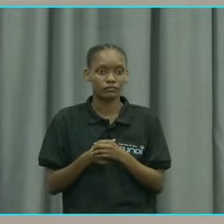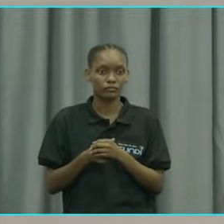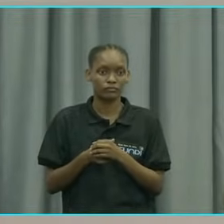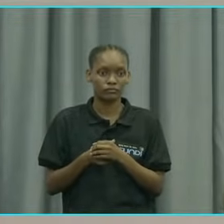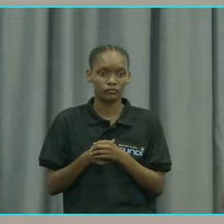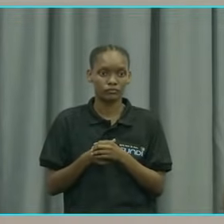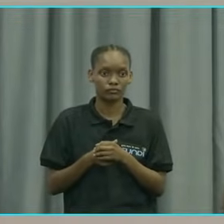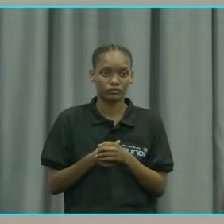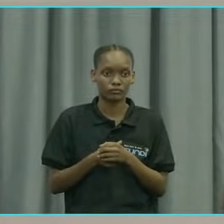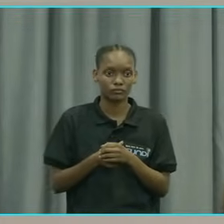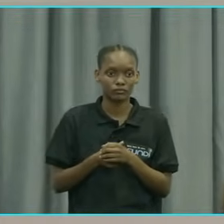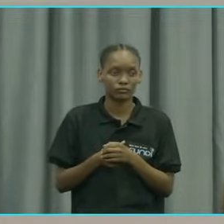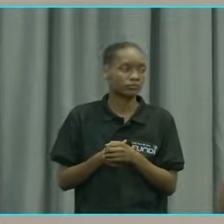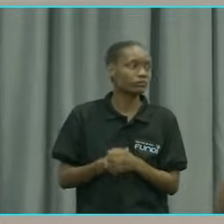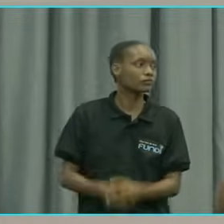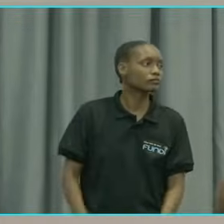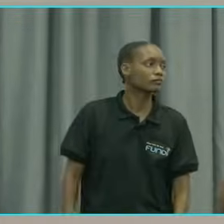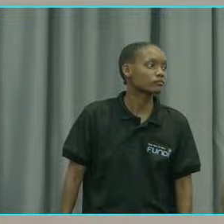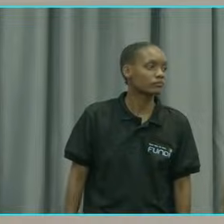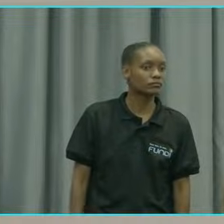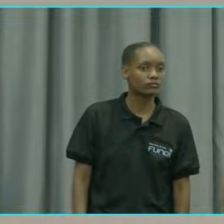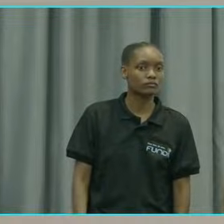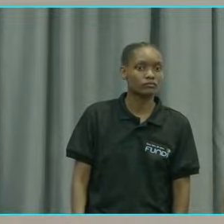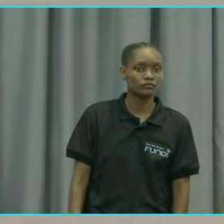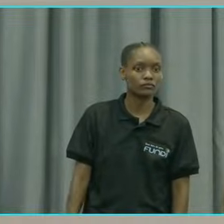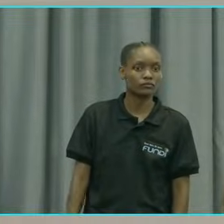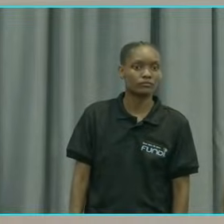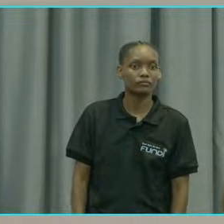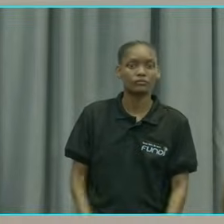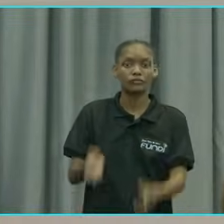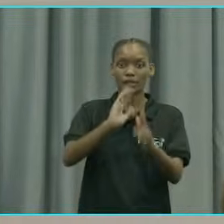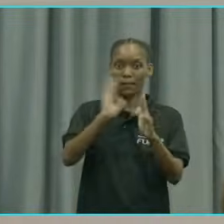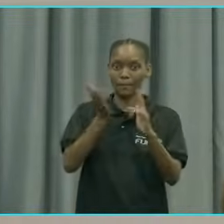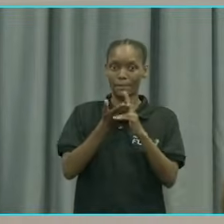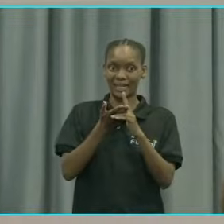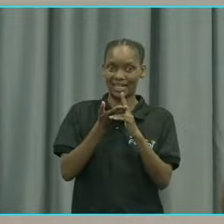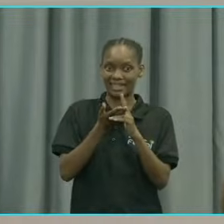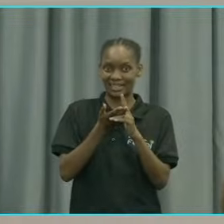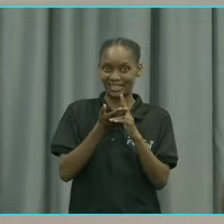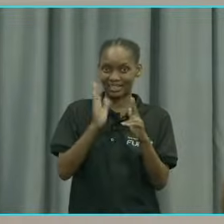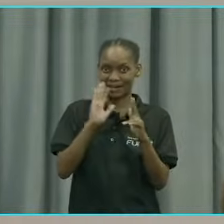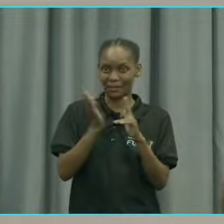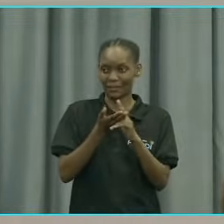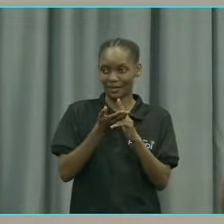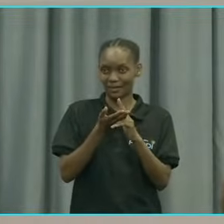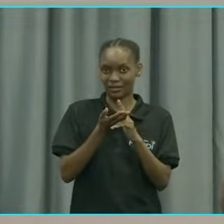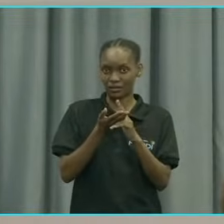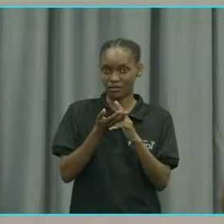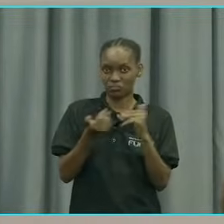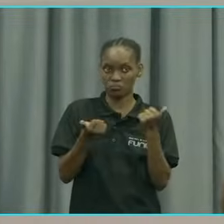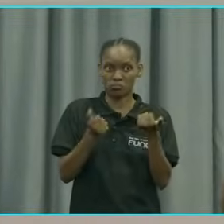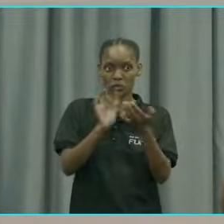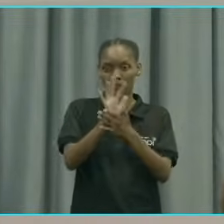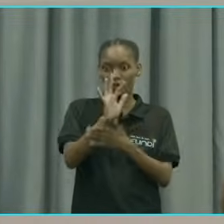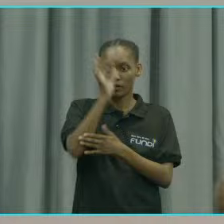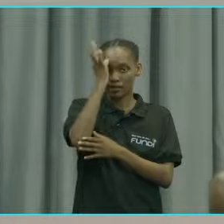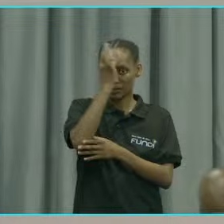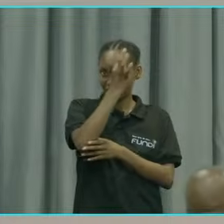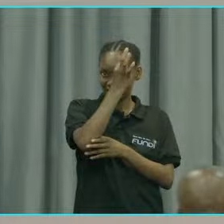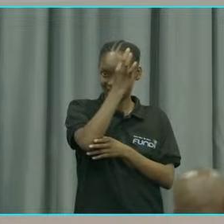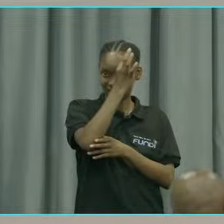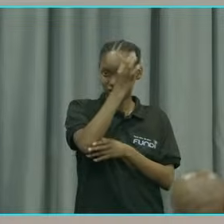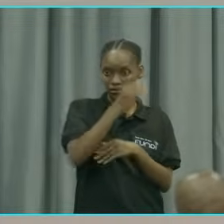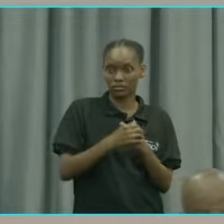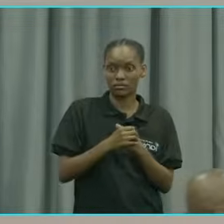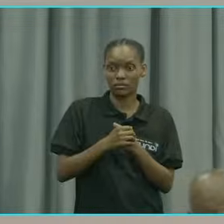You need the room. Okay. Can we take a break quickly for 30 minutes? But just before that, the element was to add